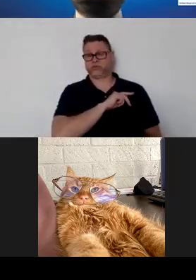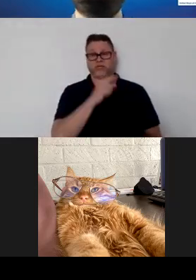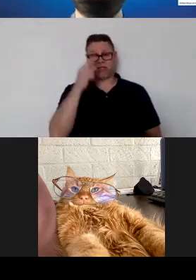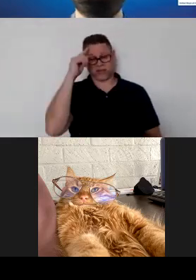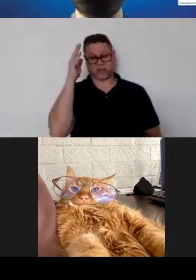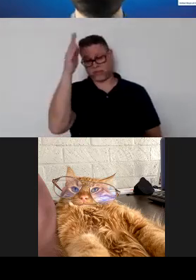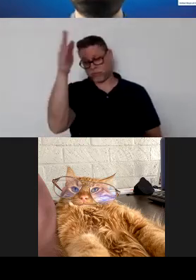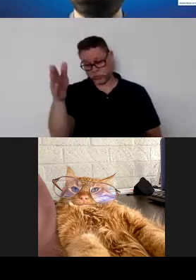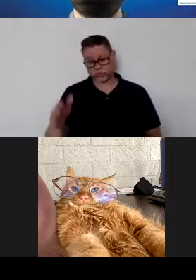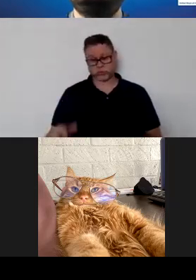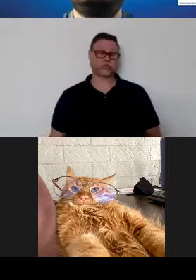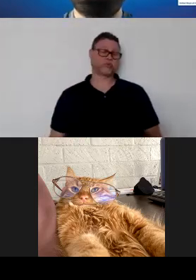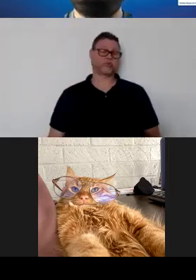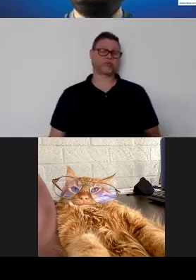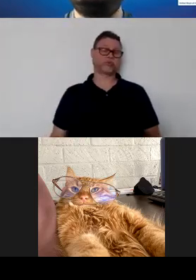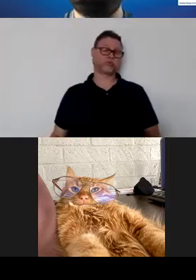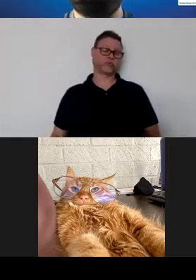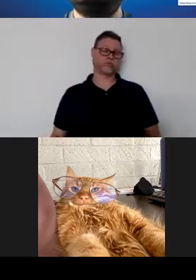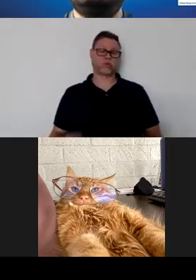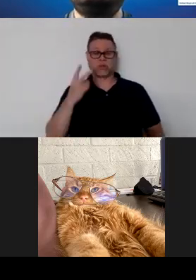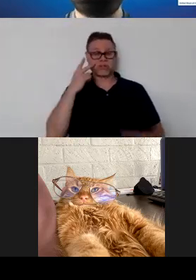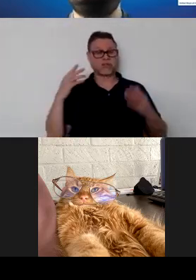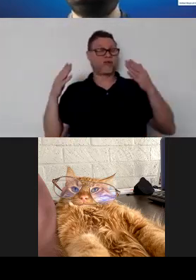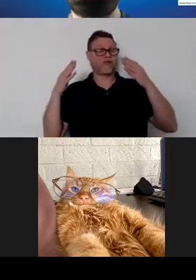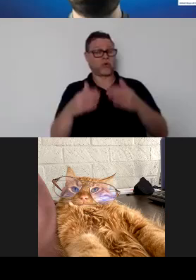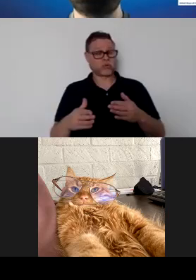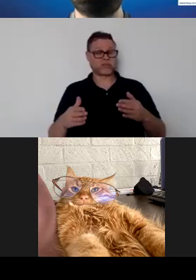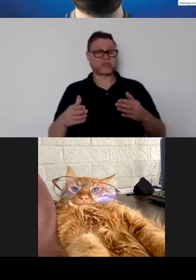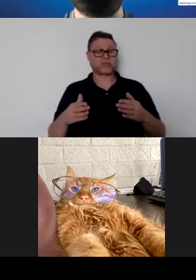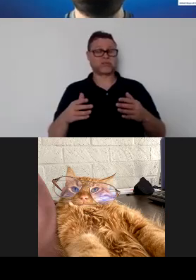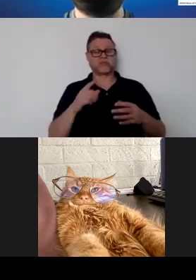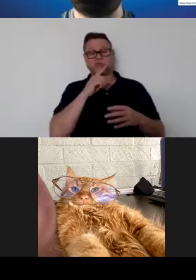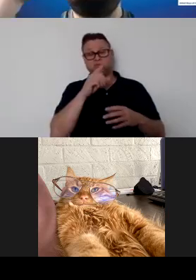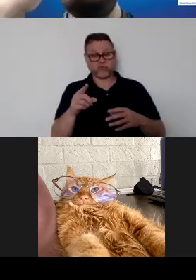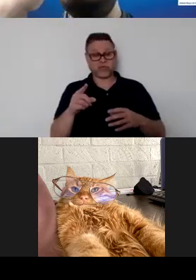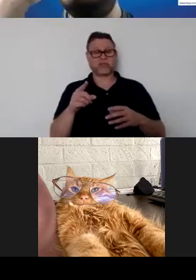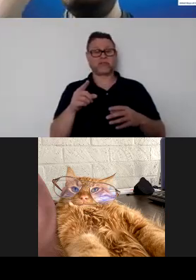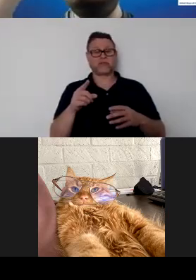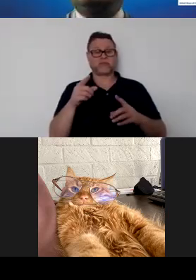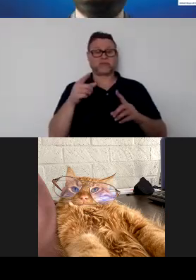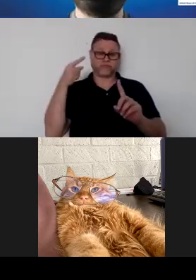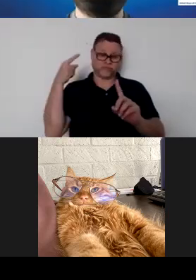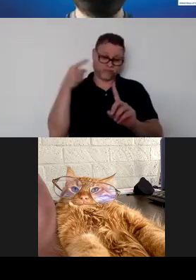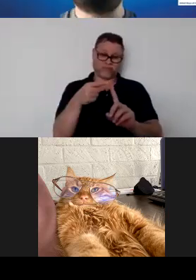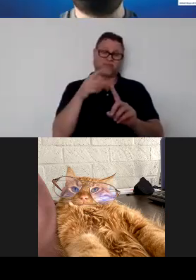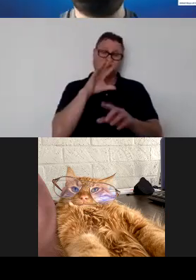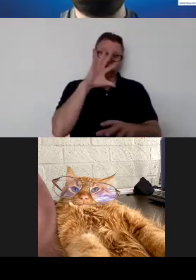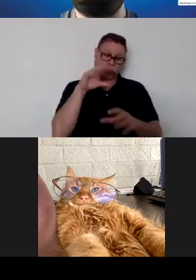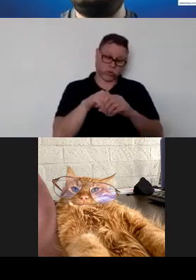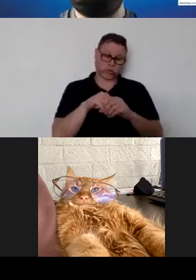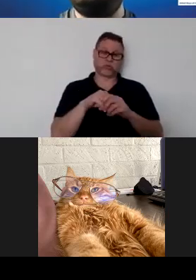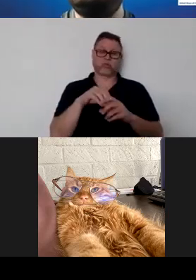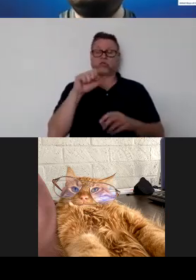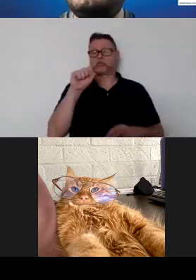in the future, we really want to see a focus, or not a focus, but a real explicit inclusion of the Surgeon